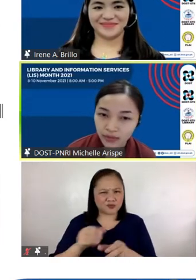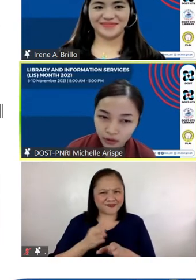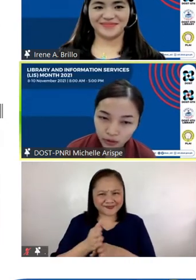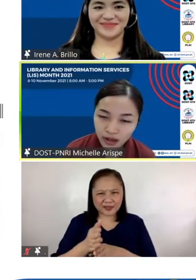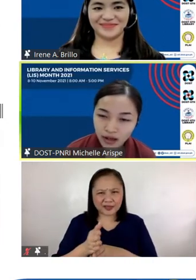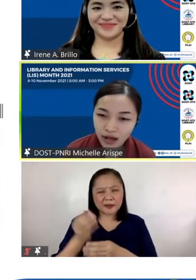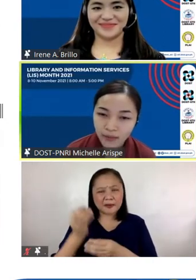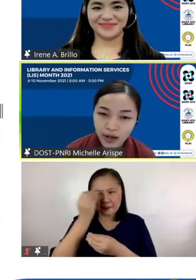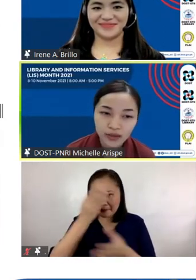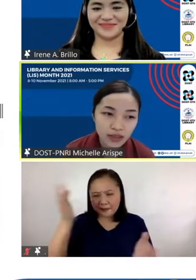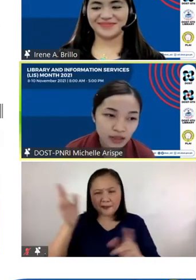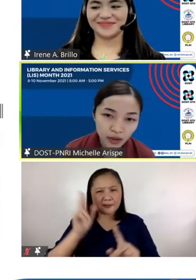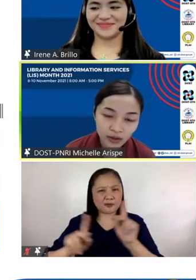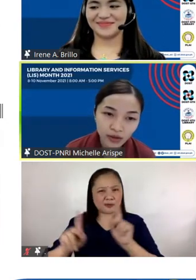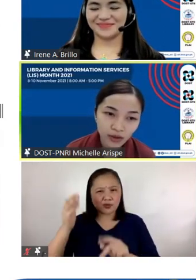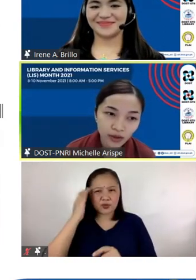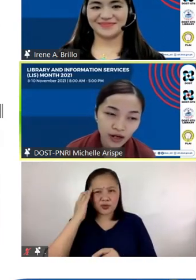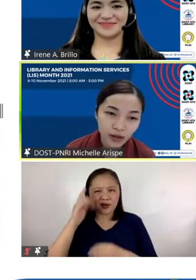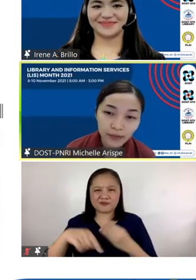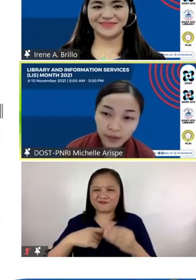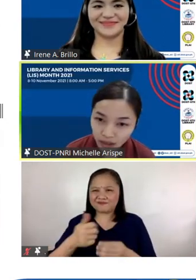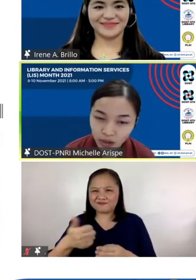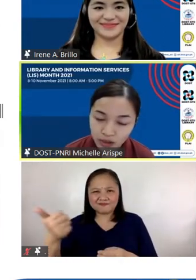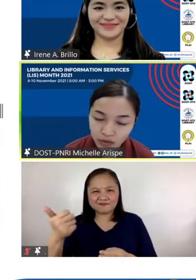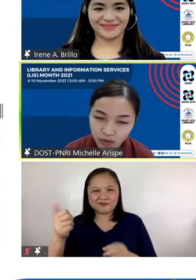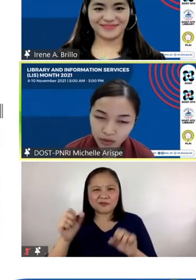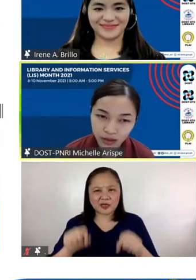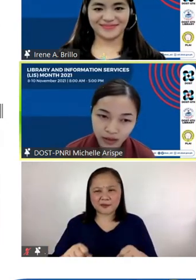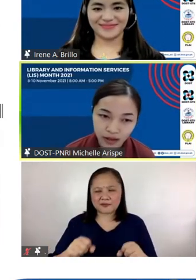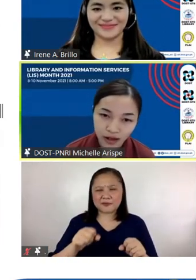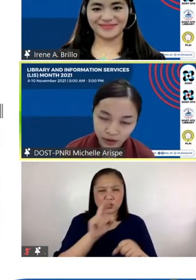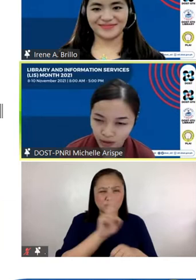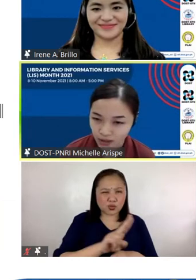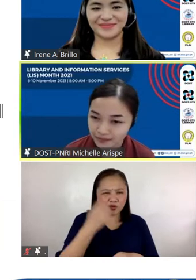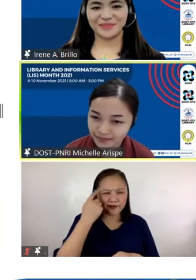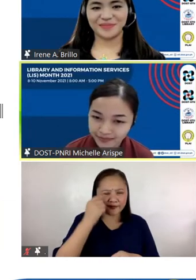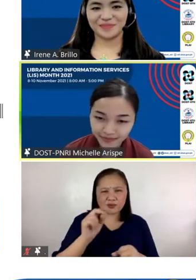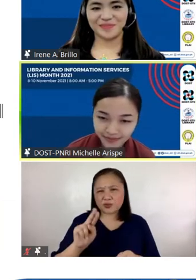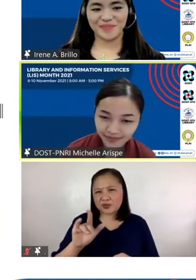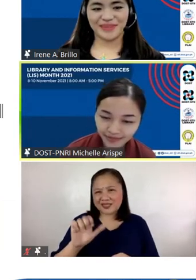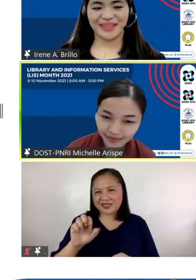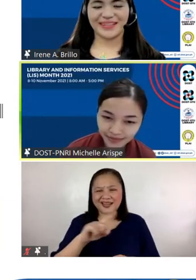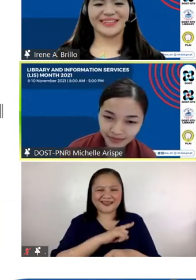the public know about these other applications of nuclear energy.